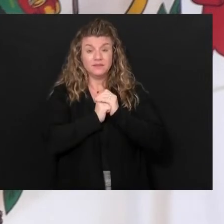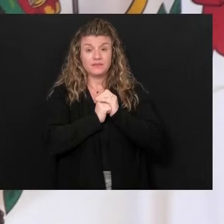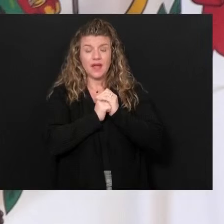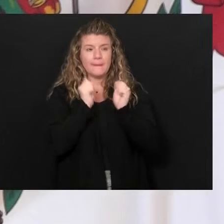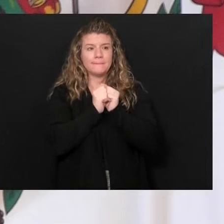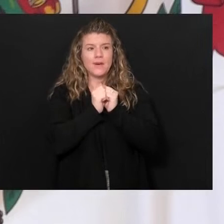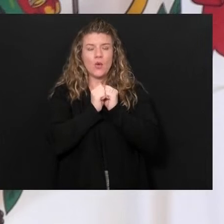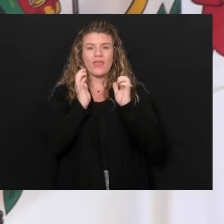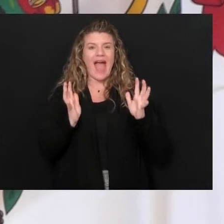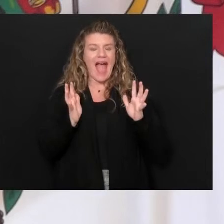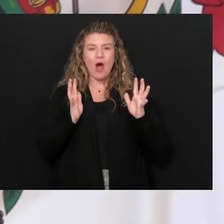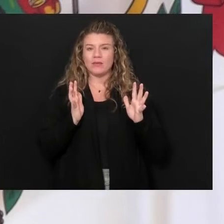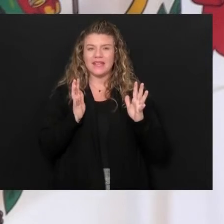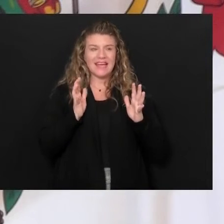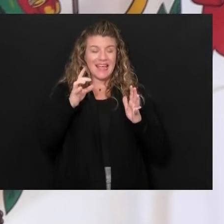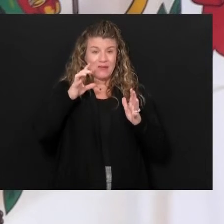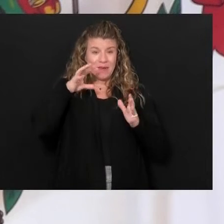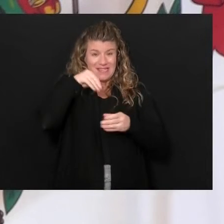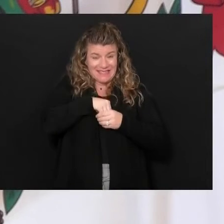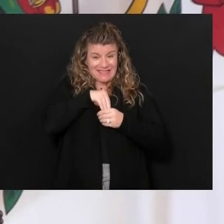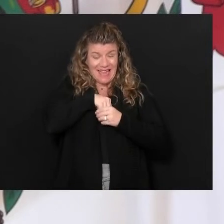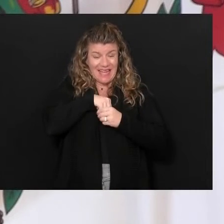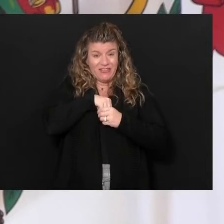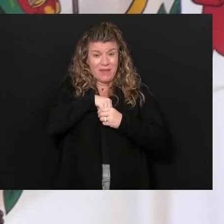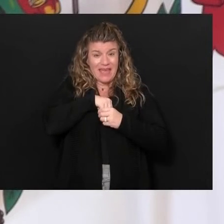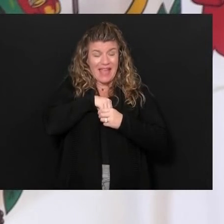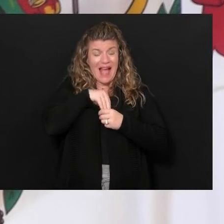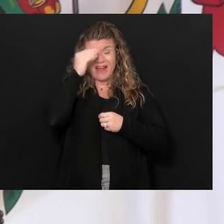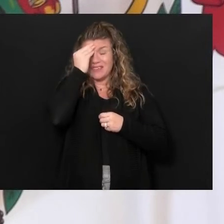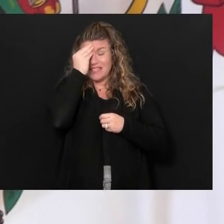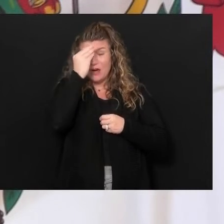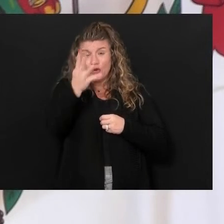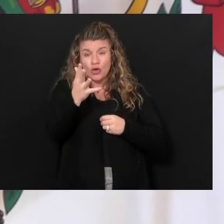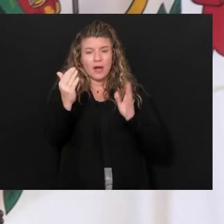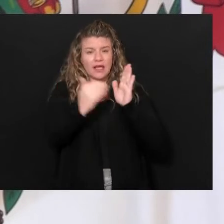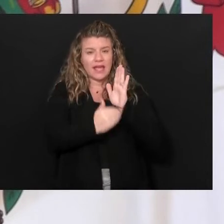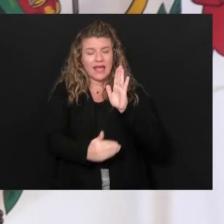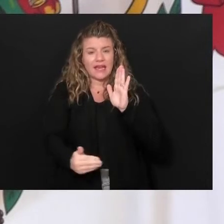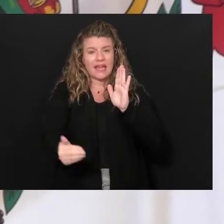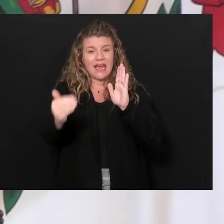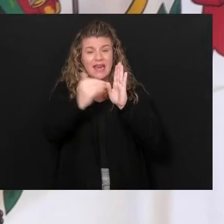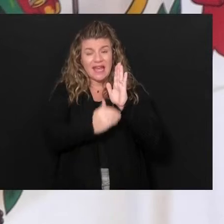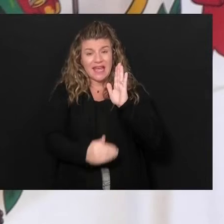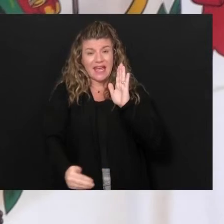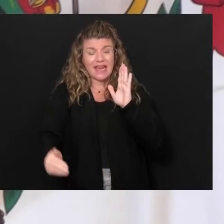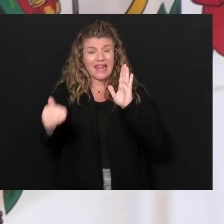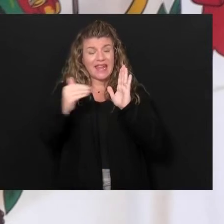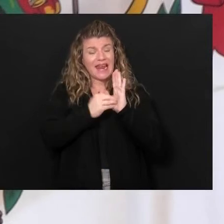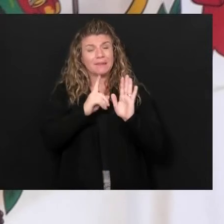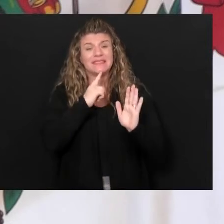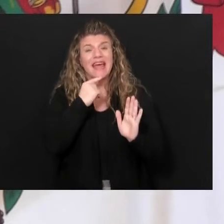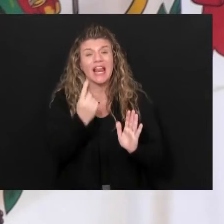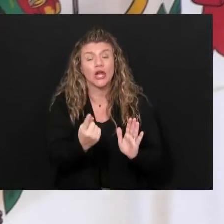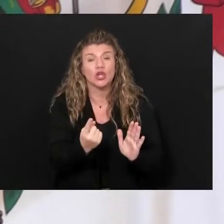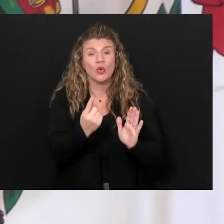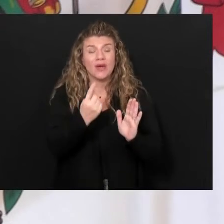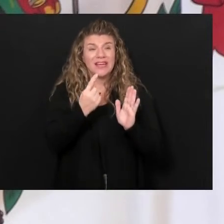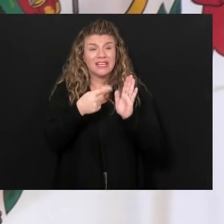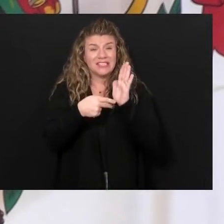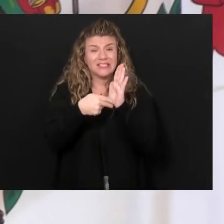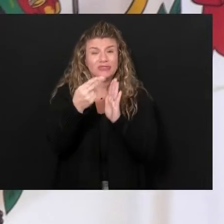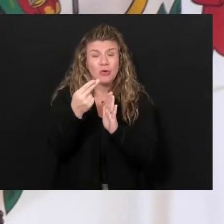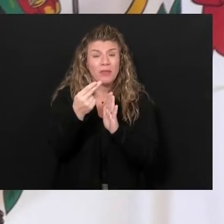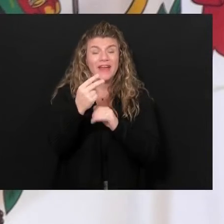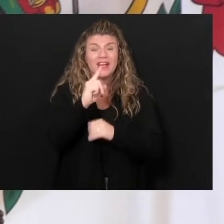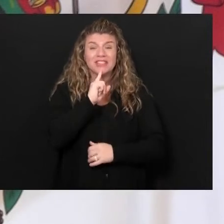all in me, I've got to tell you over and over, you are within days of a